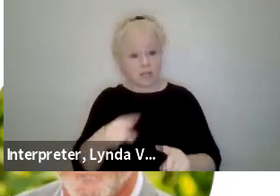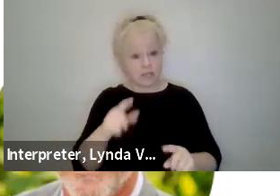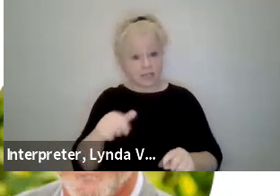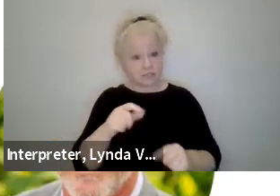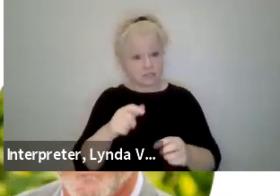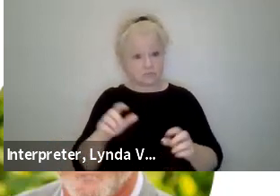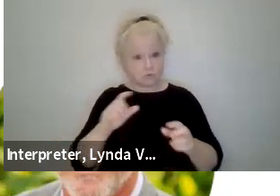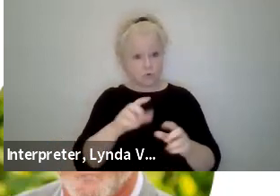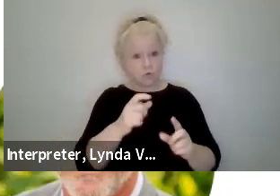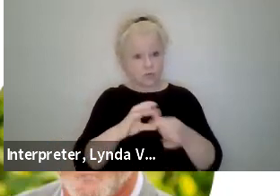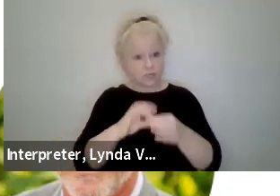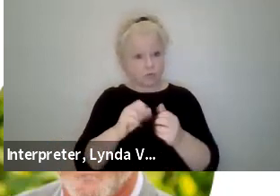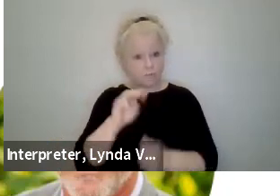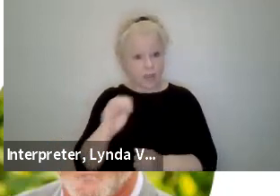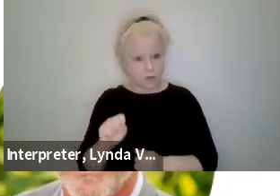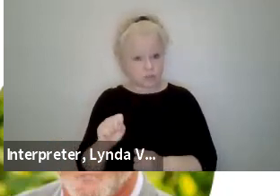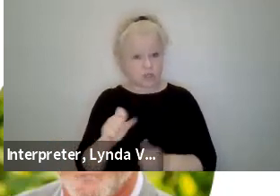and how it developed.